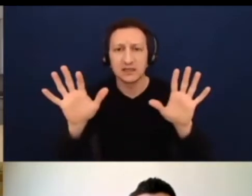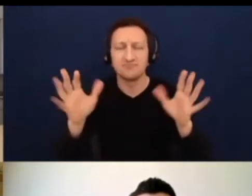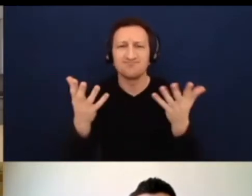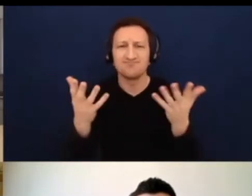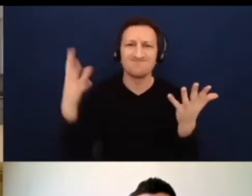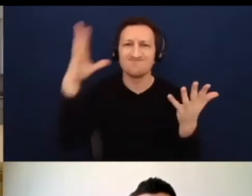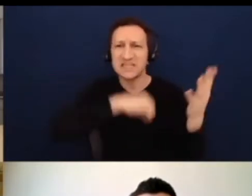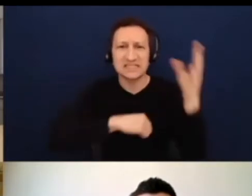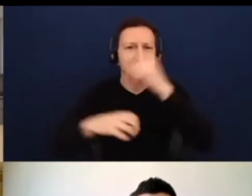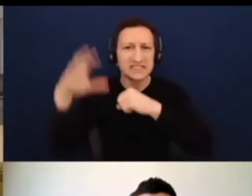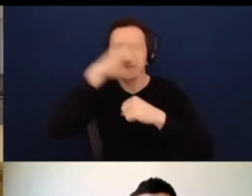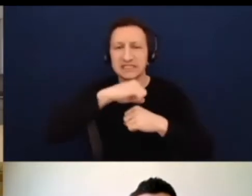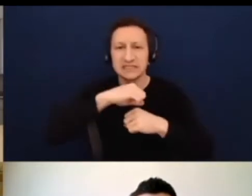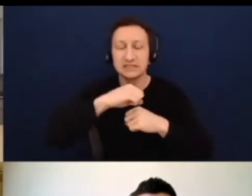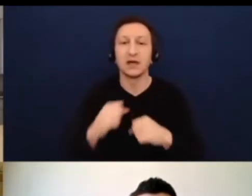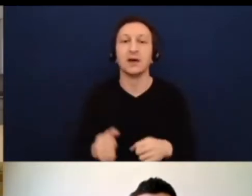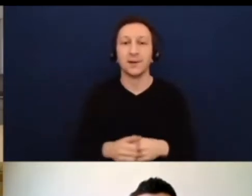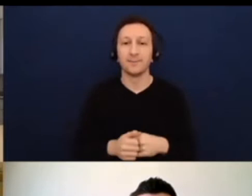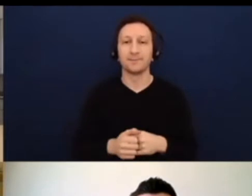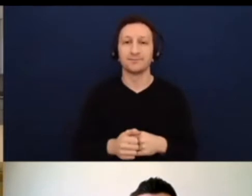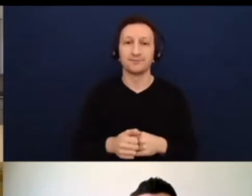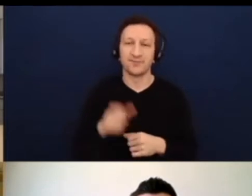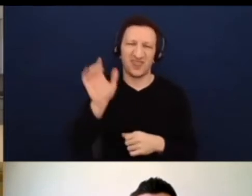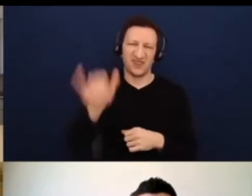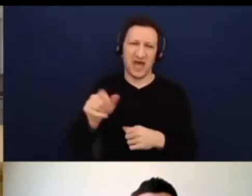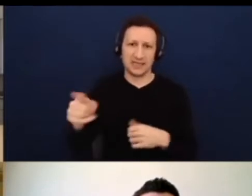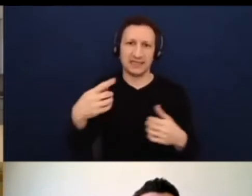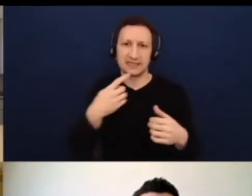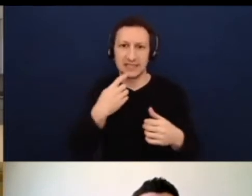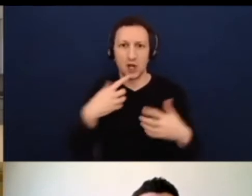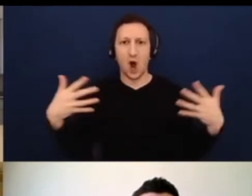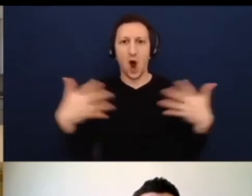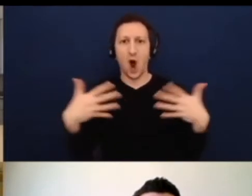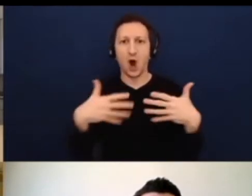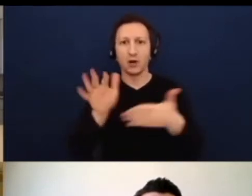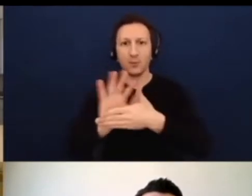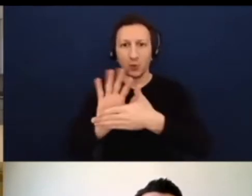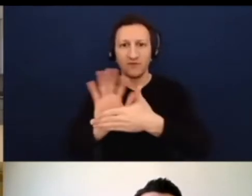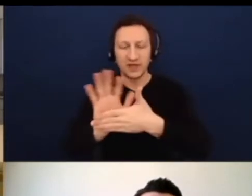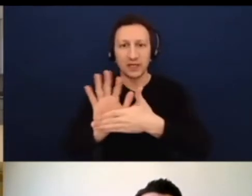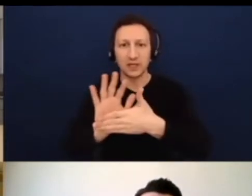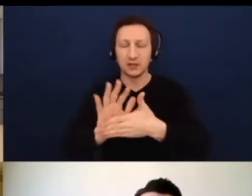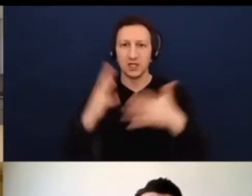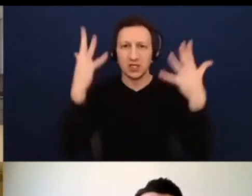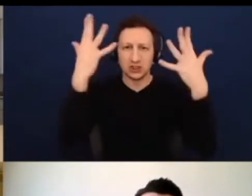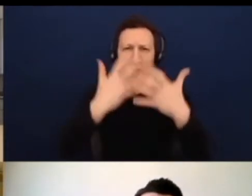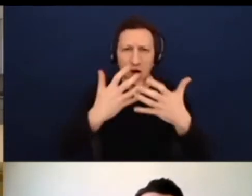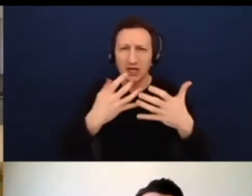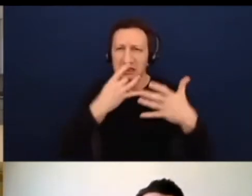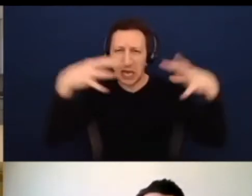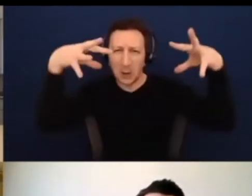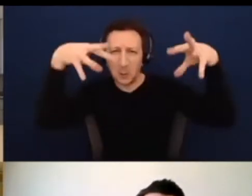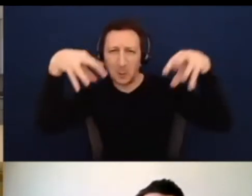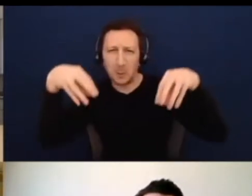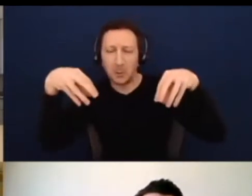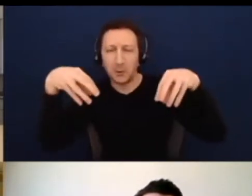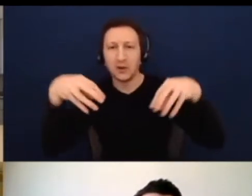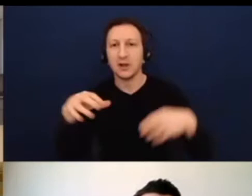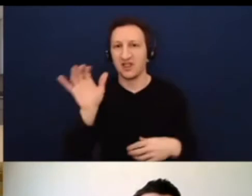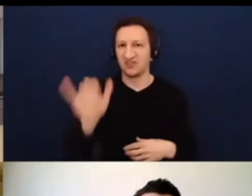that information is. And when he talks about dark films, we're not talking about dark being subject matter of horror, although you like horror, so we might as well say